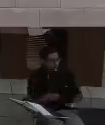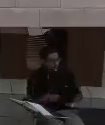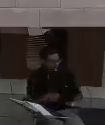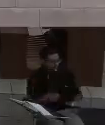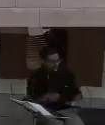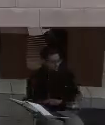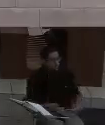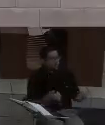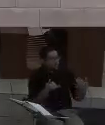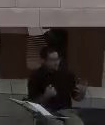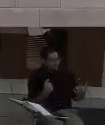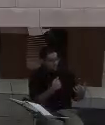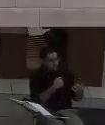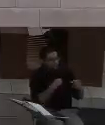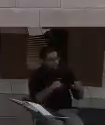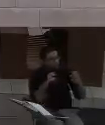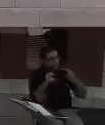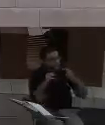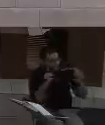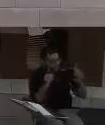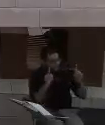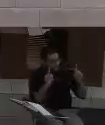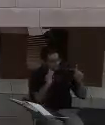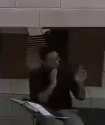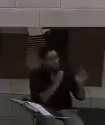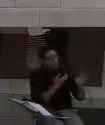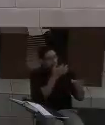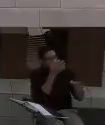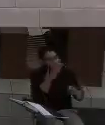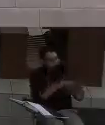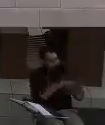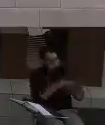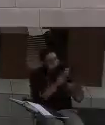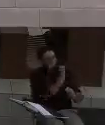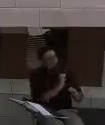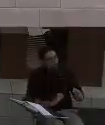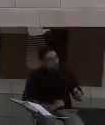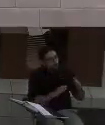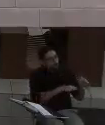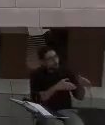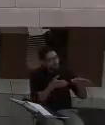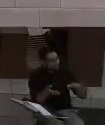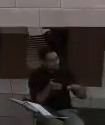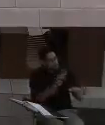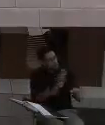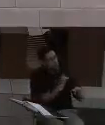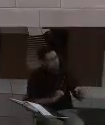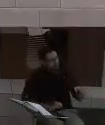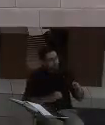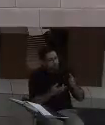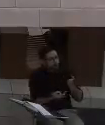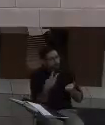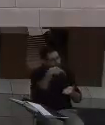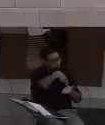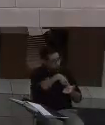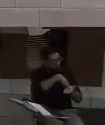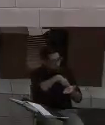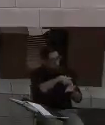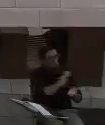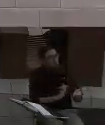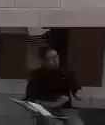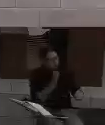then proclaim what is the mystery of our faith. Christ has died. Christ has risen.